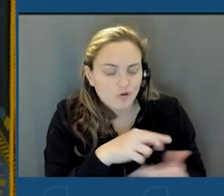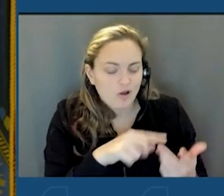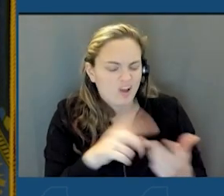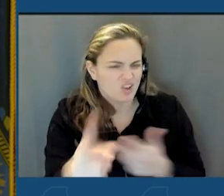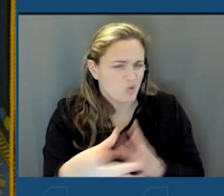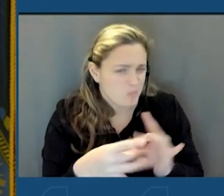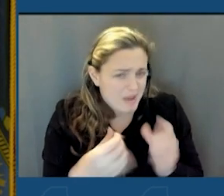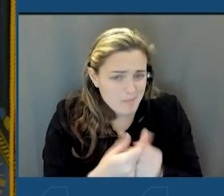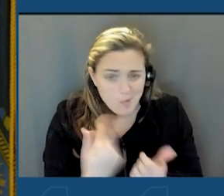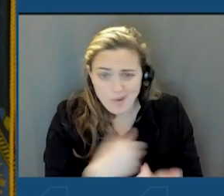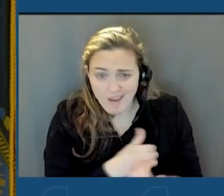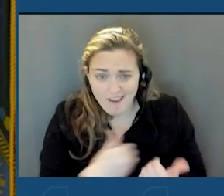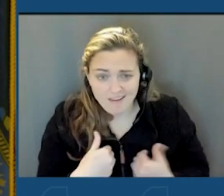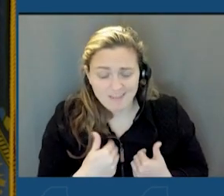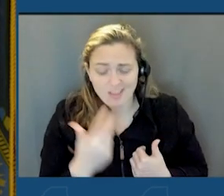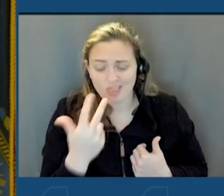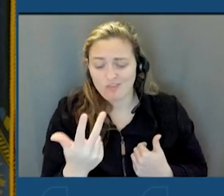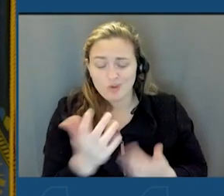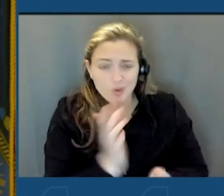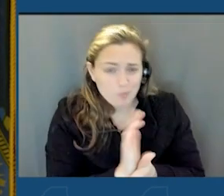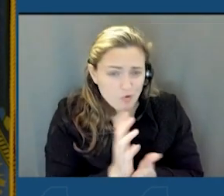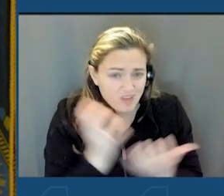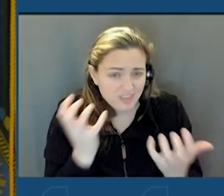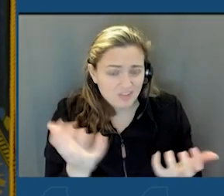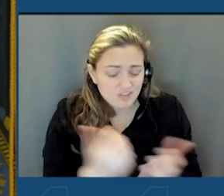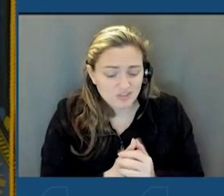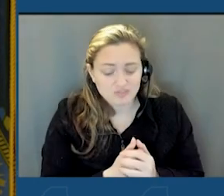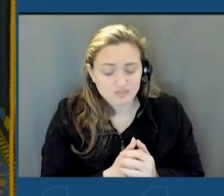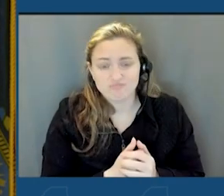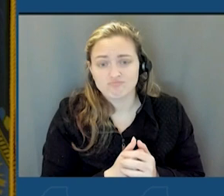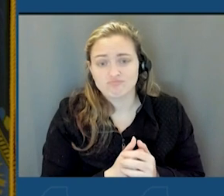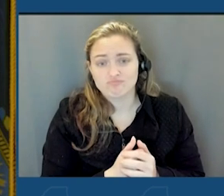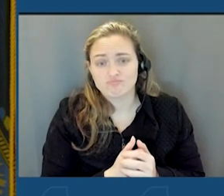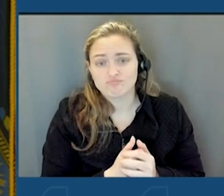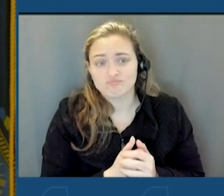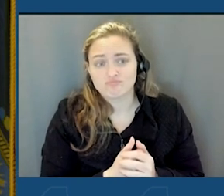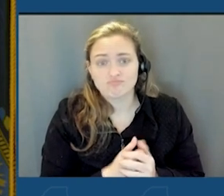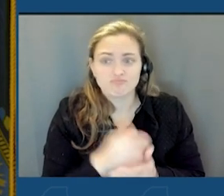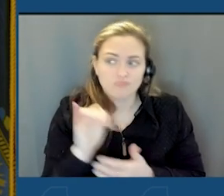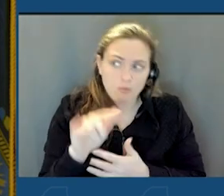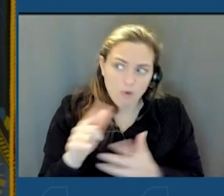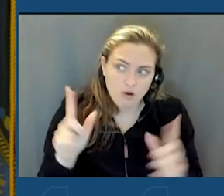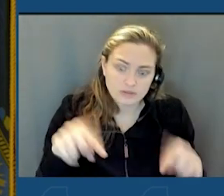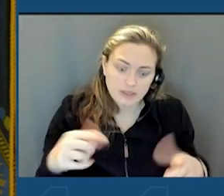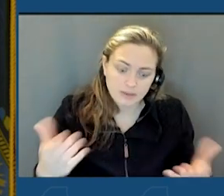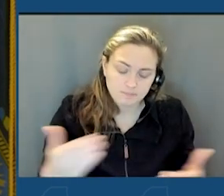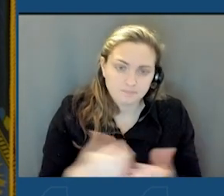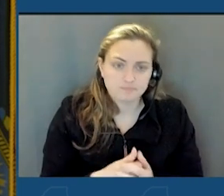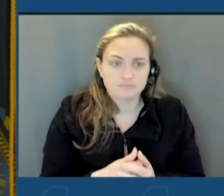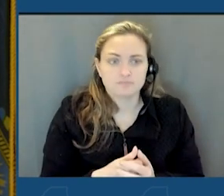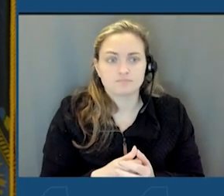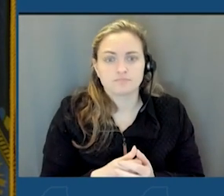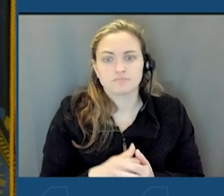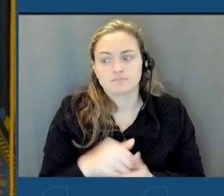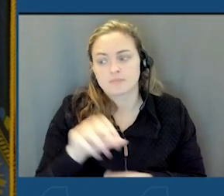3 movie theaters. And then the malls came. Sunrise Highway